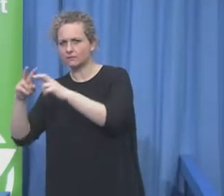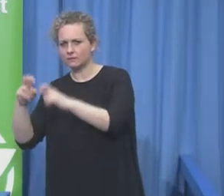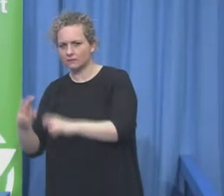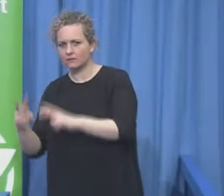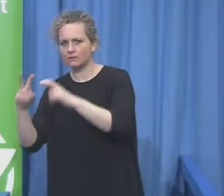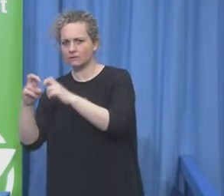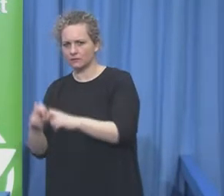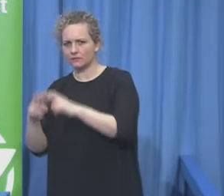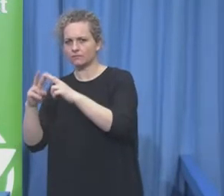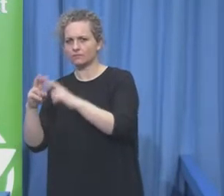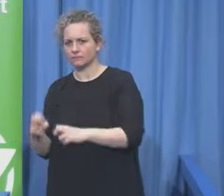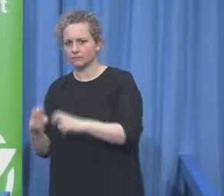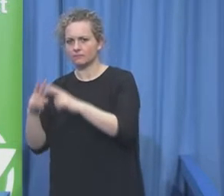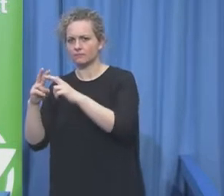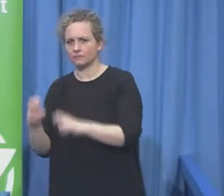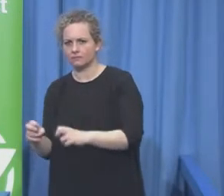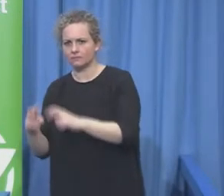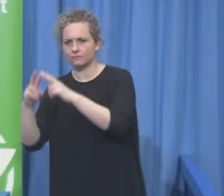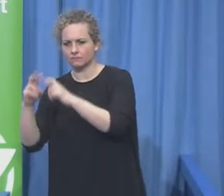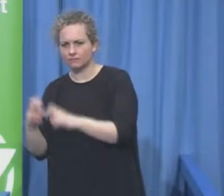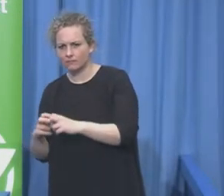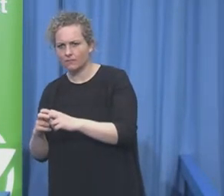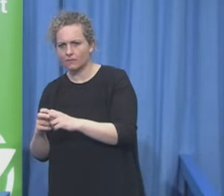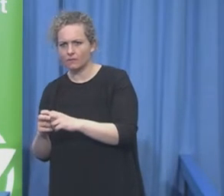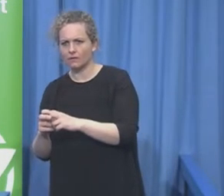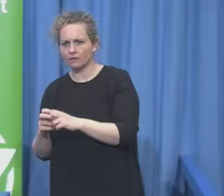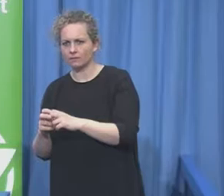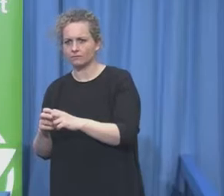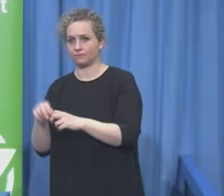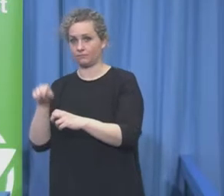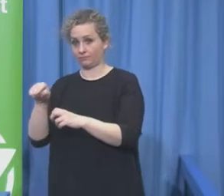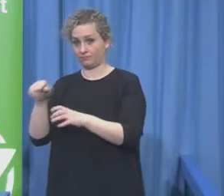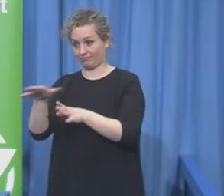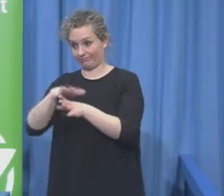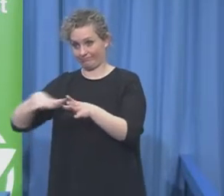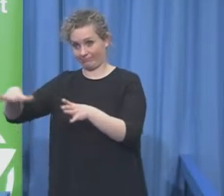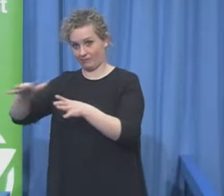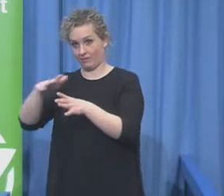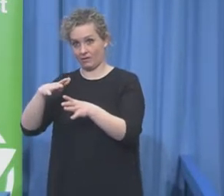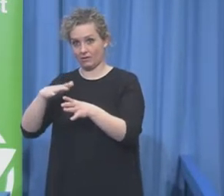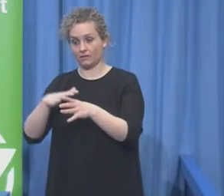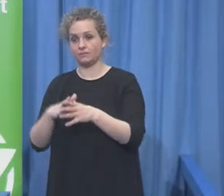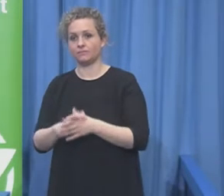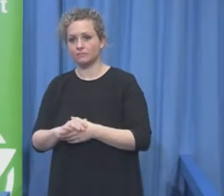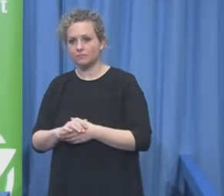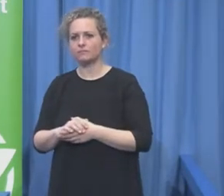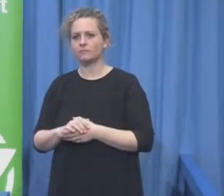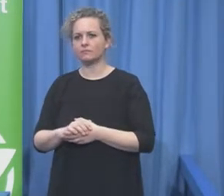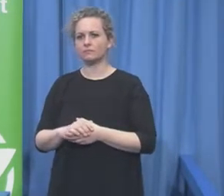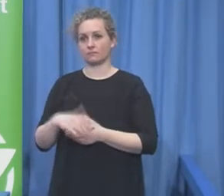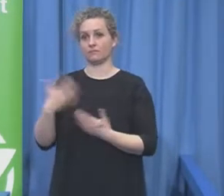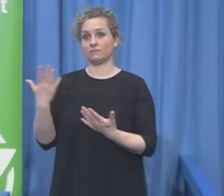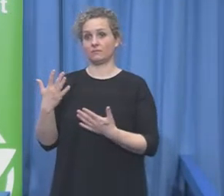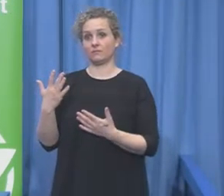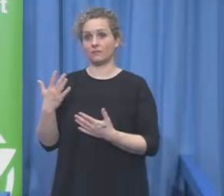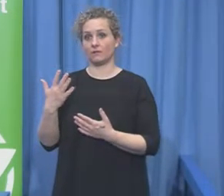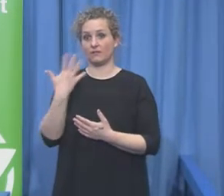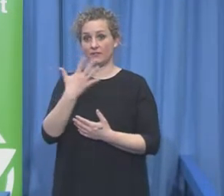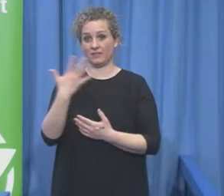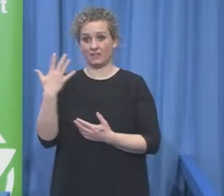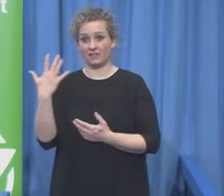to scale. And then they start looking at our candidates as an important talent pool. Just to show you some statistics on how we have